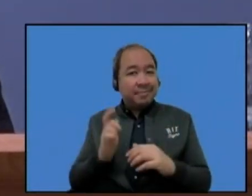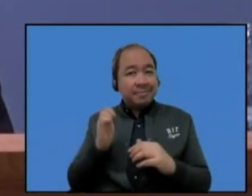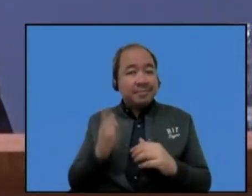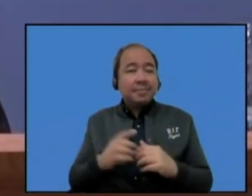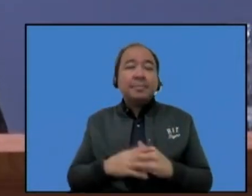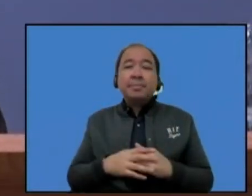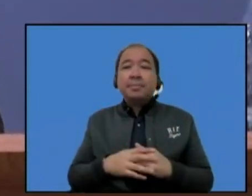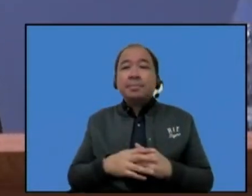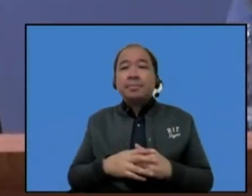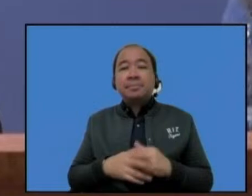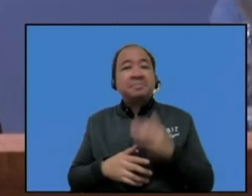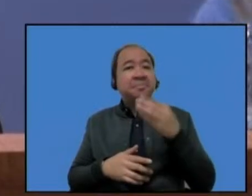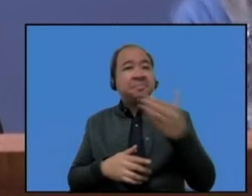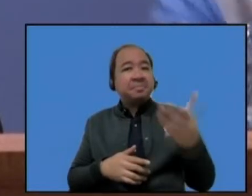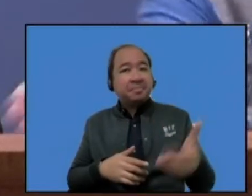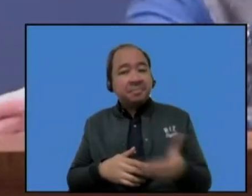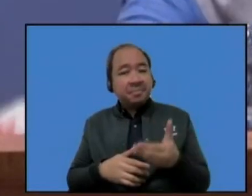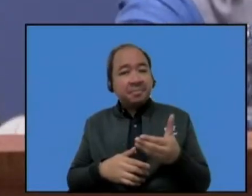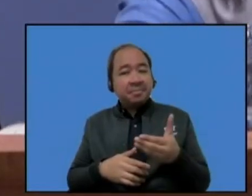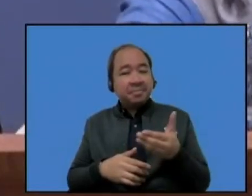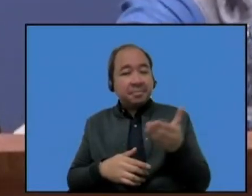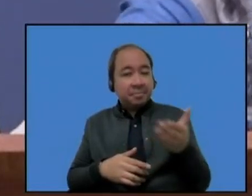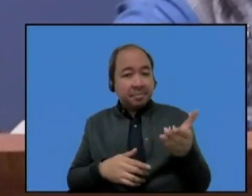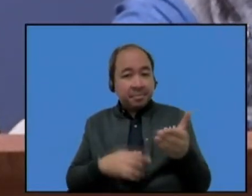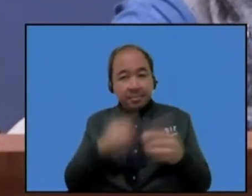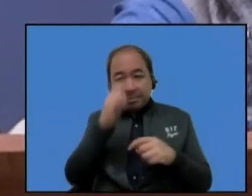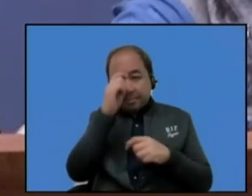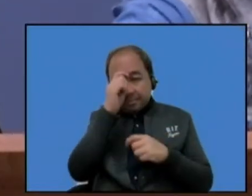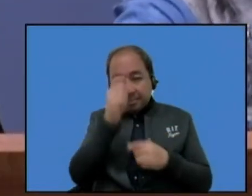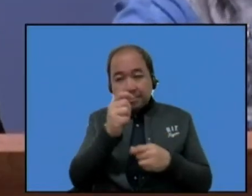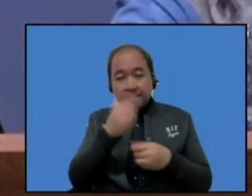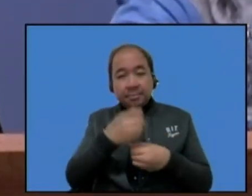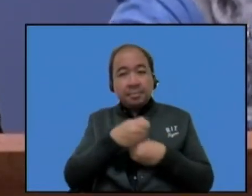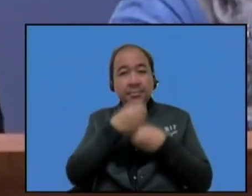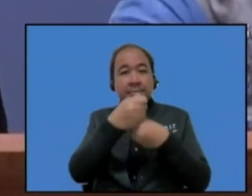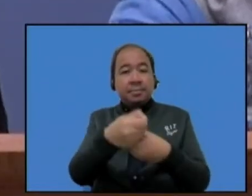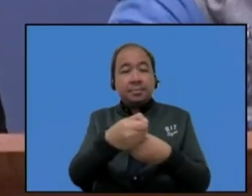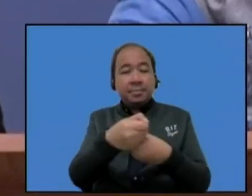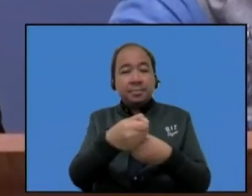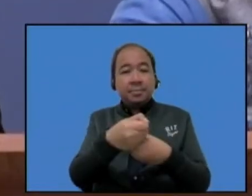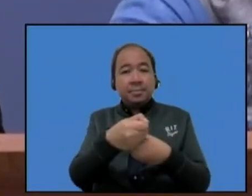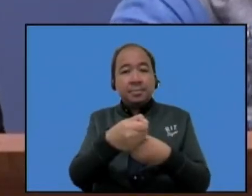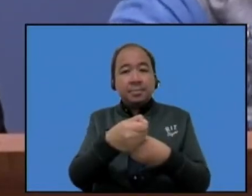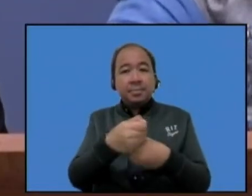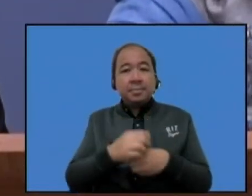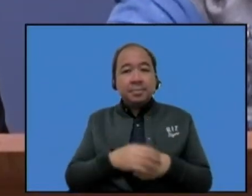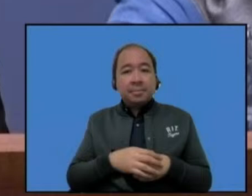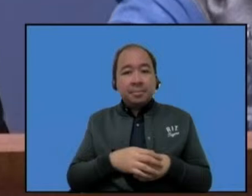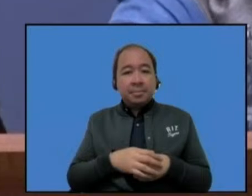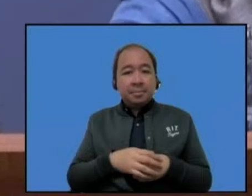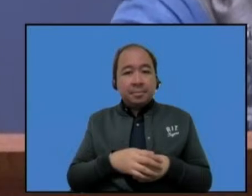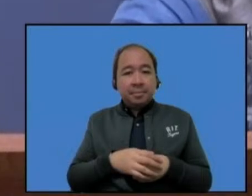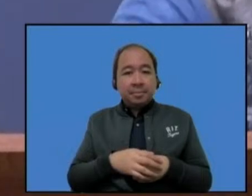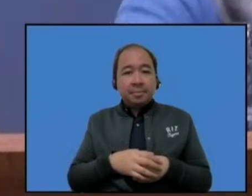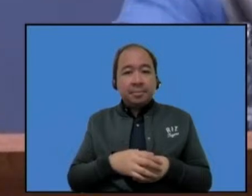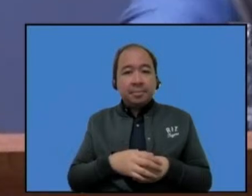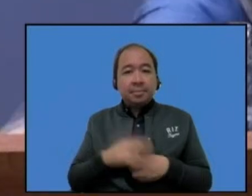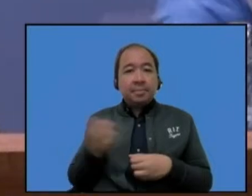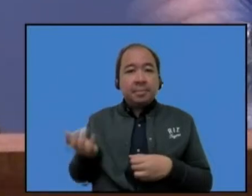I now invite the distinguished delegate of